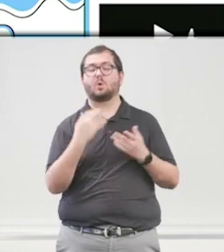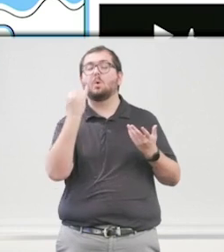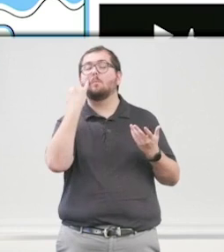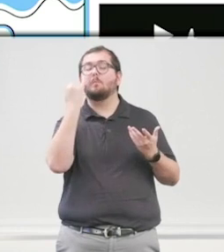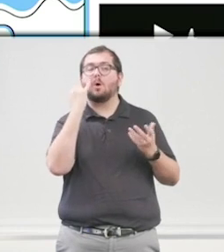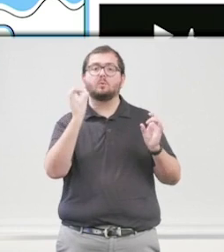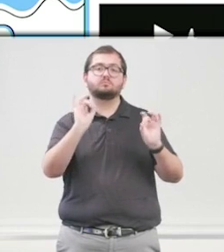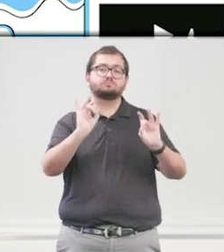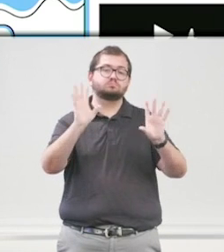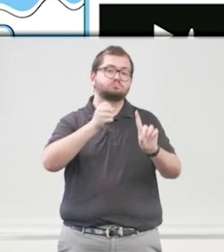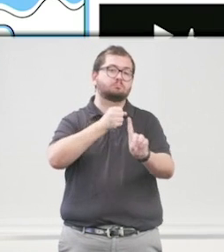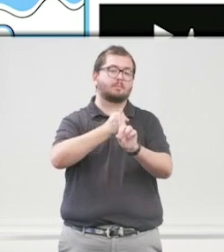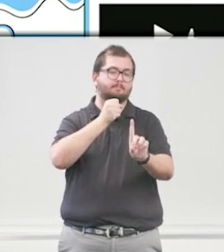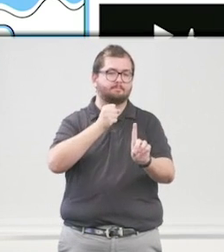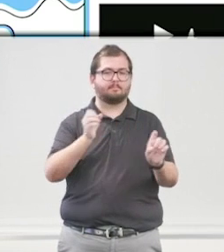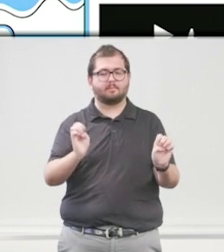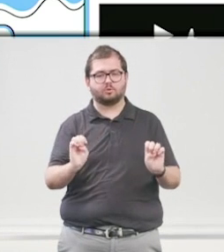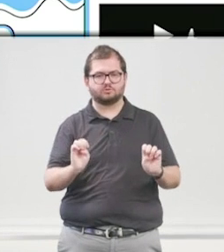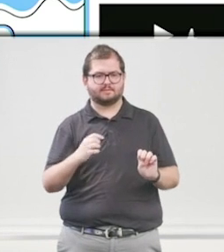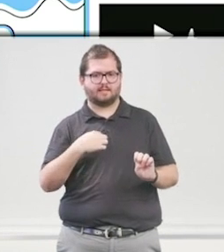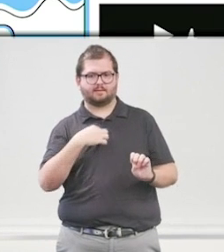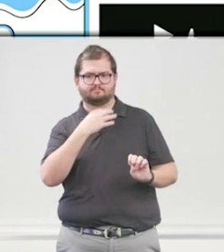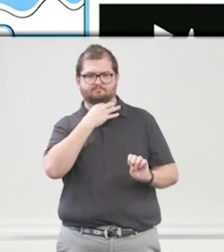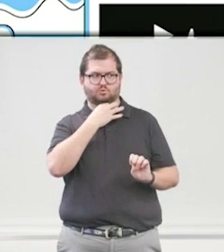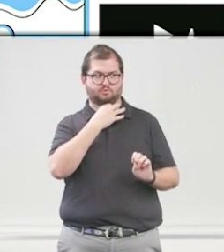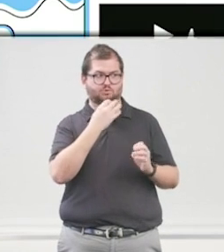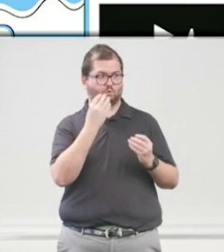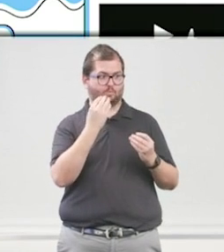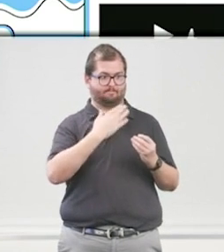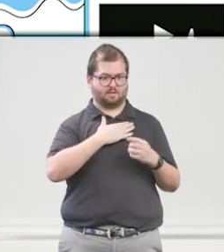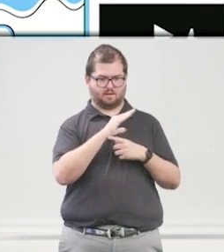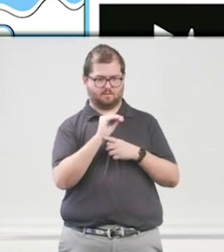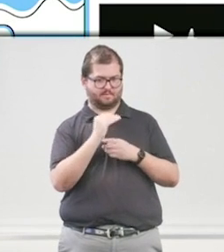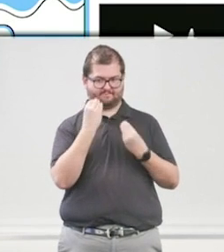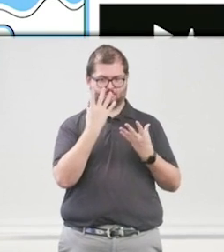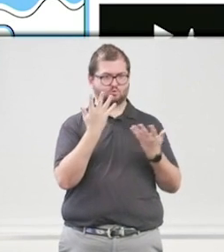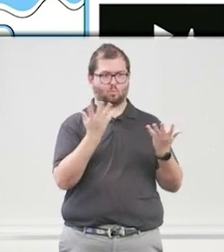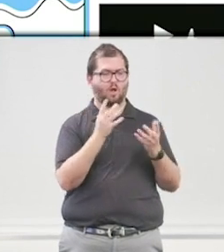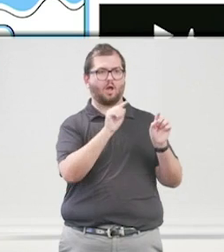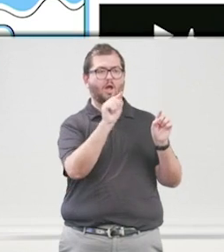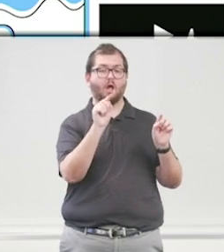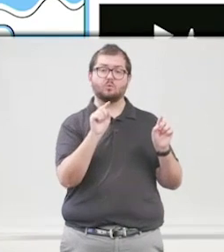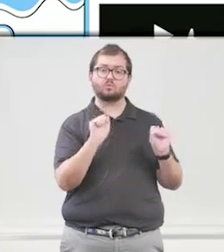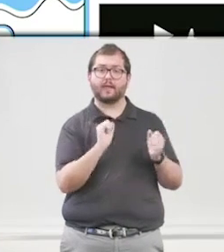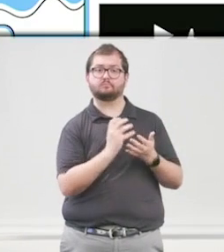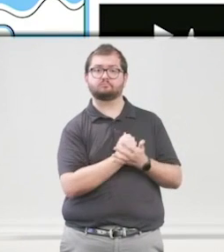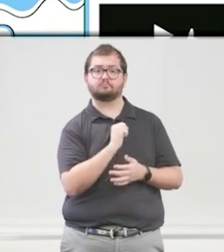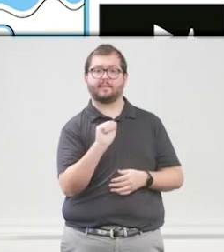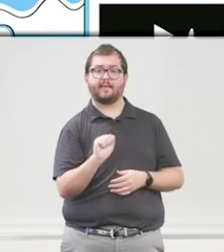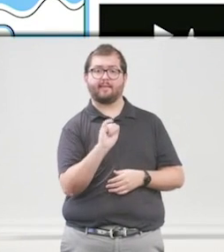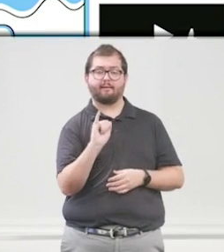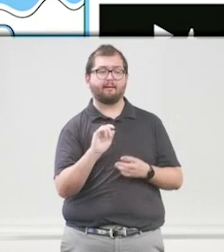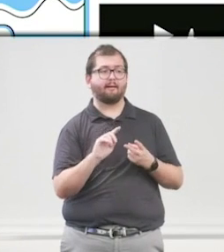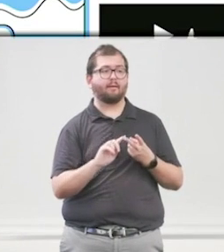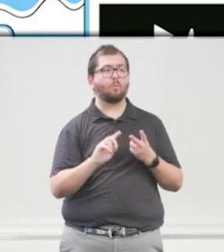situation or a crisis and you want to know what information is being put out about your company. There are AI tools and listening systems